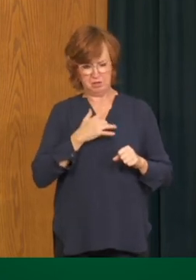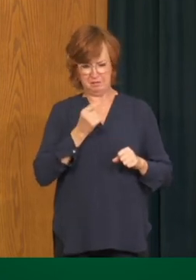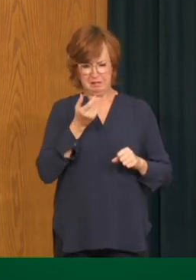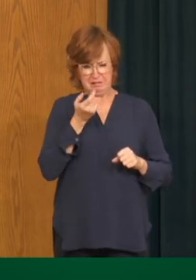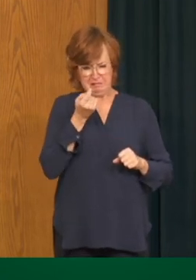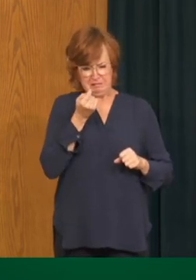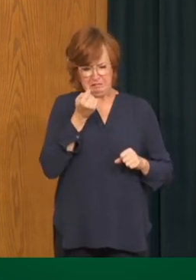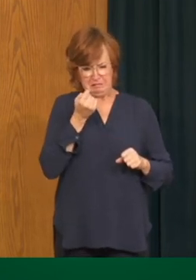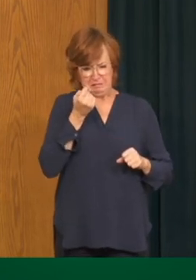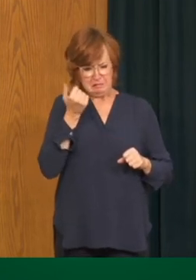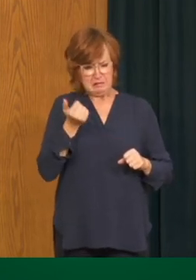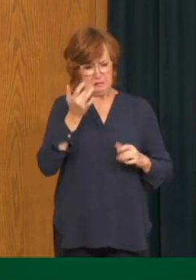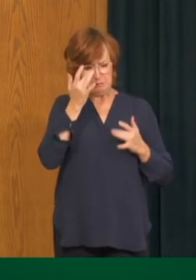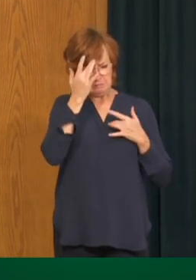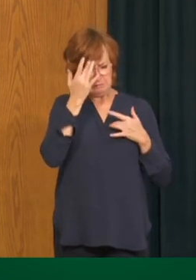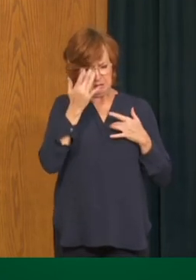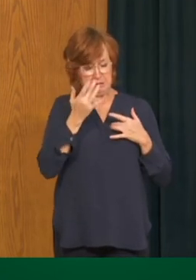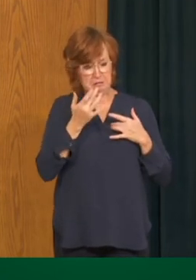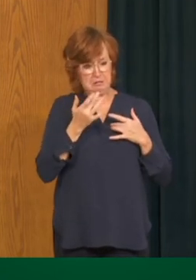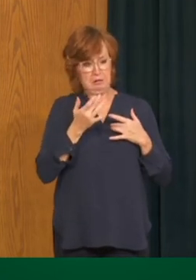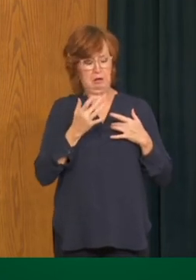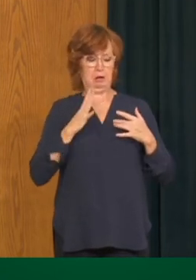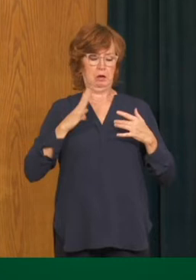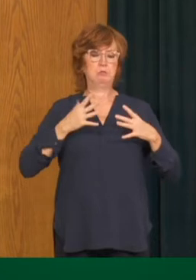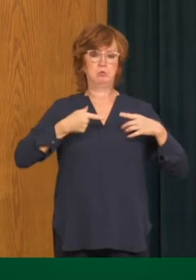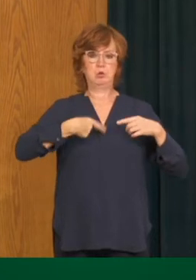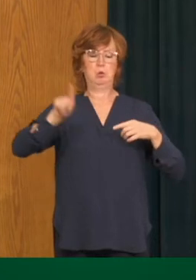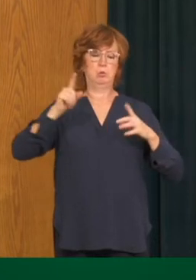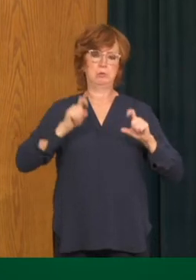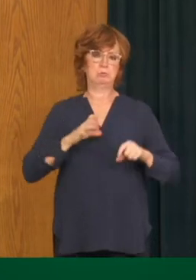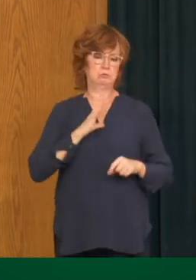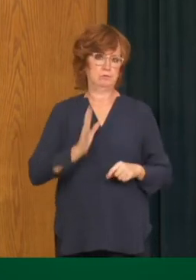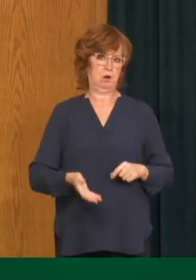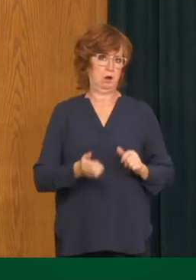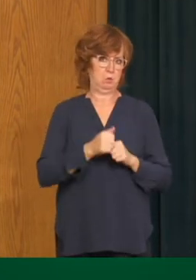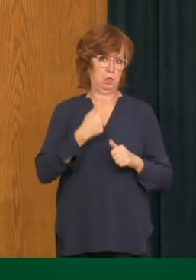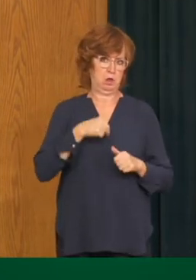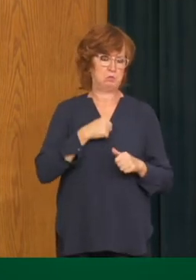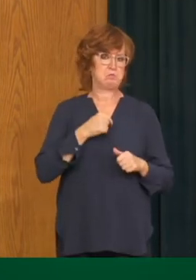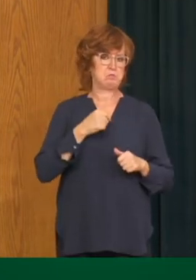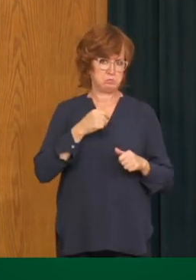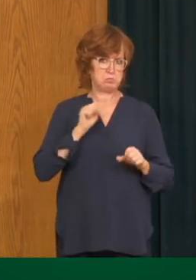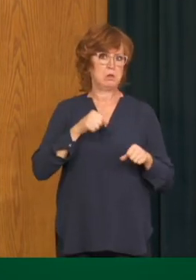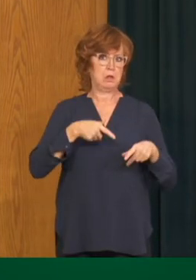of COVID transmission and risk in the province. It will inform communities, it will